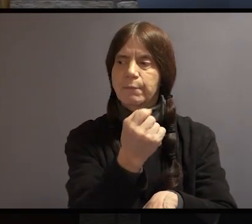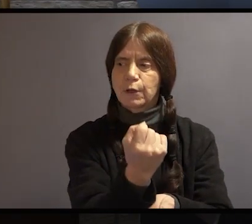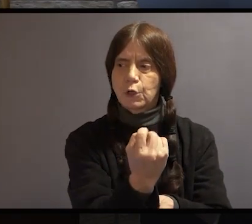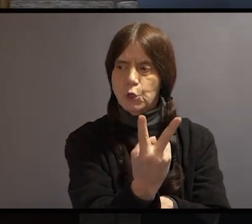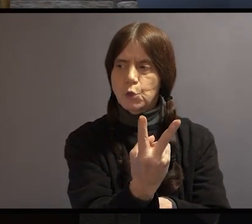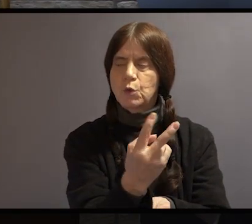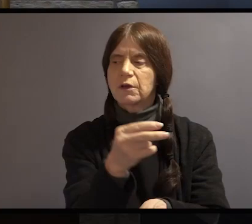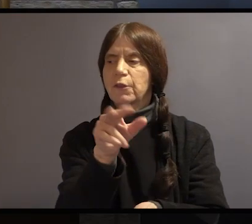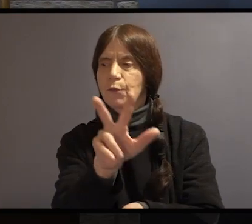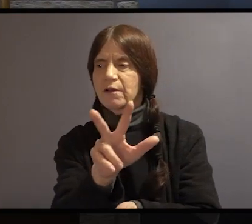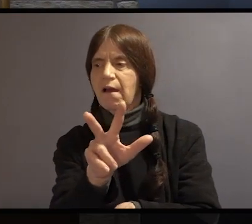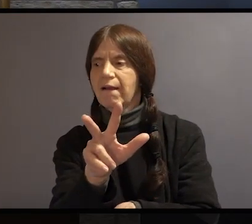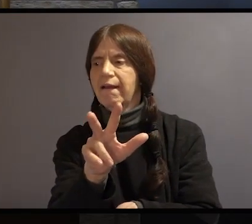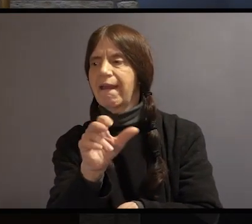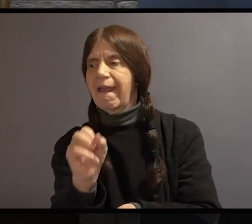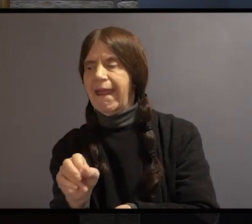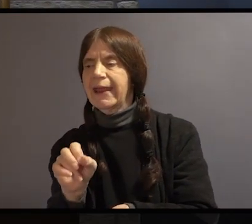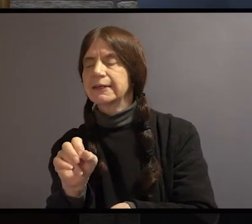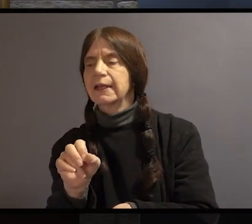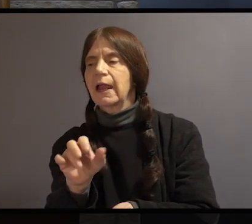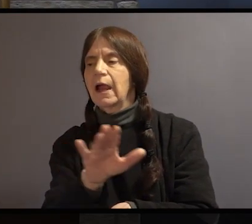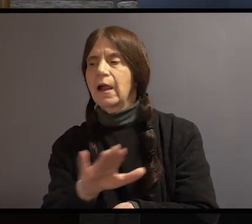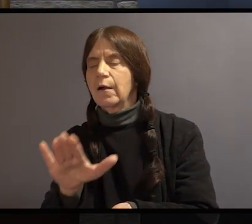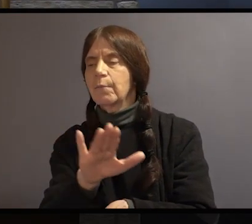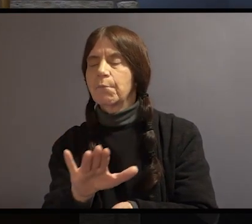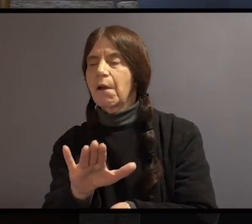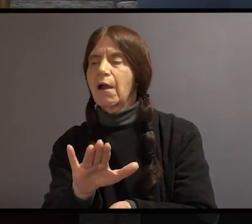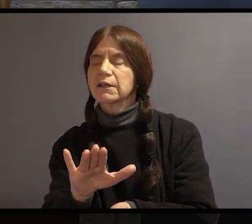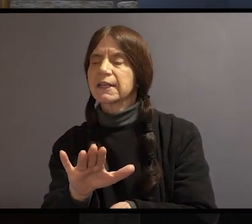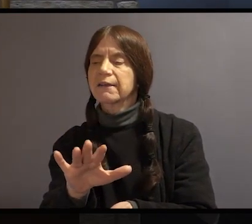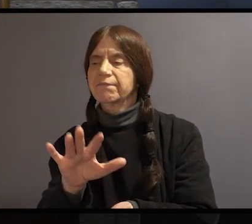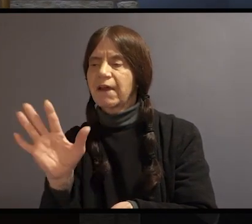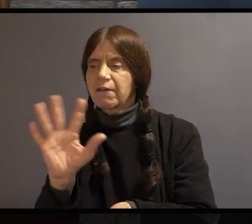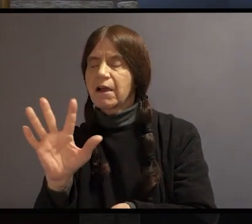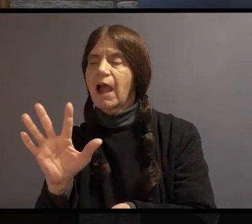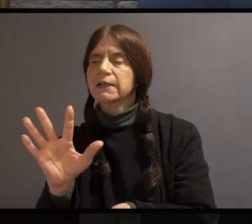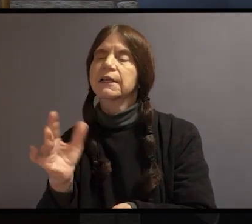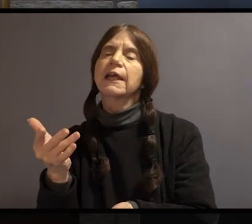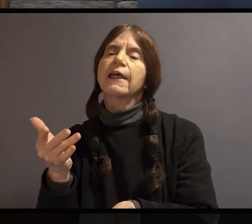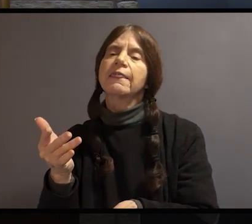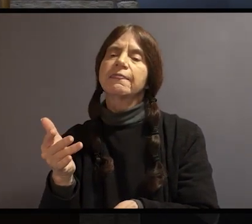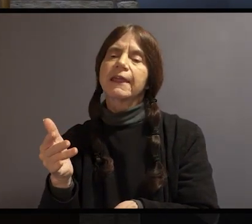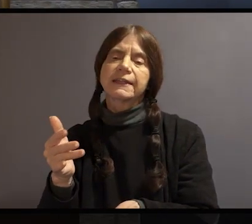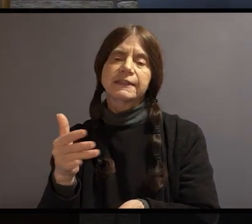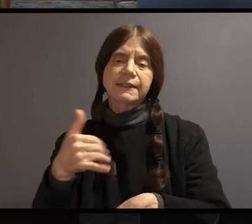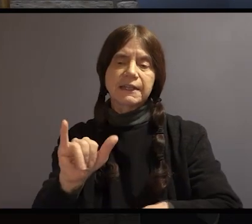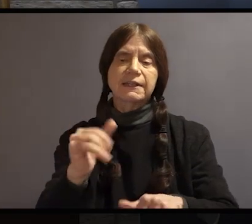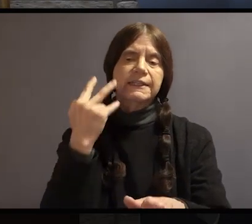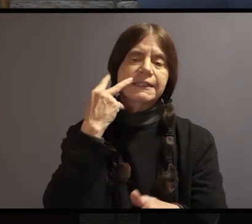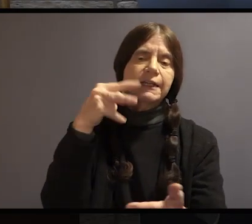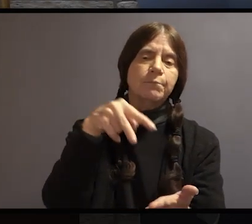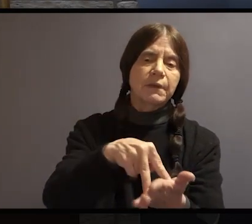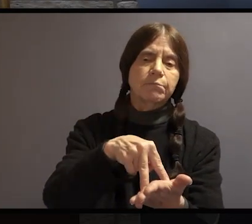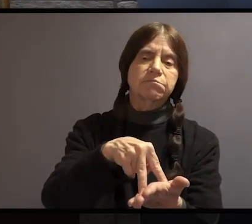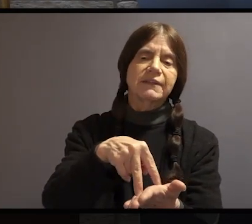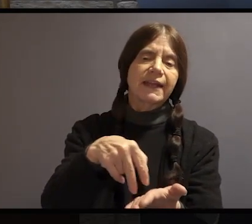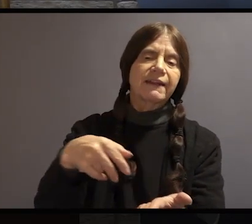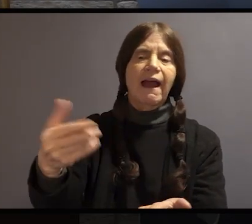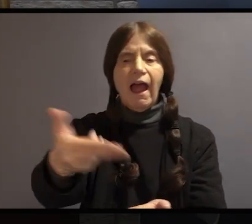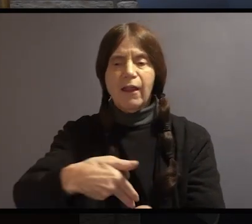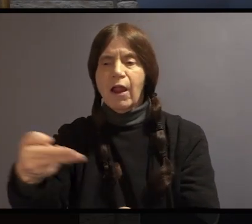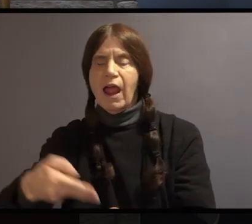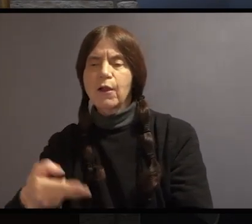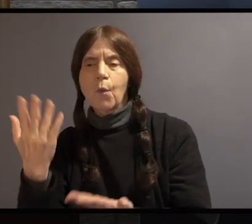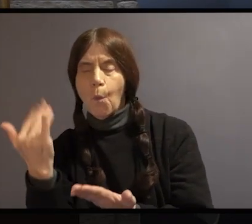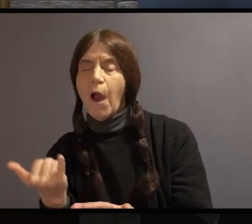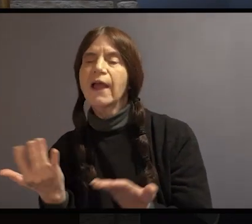the same. And about the 11th hour he went out and found others standing, and he said to them, 'Why do you stand here idle all